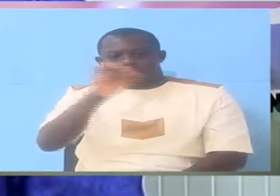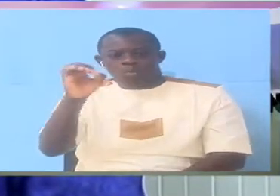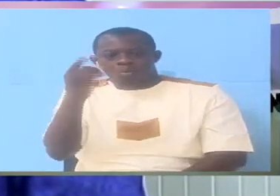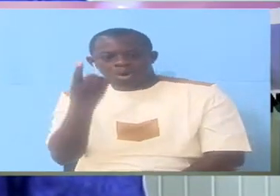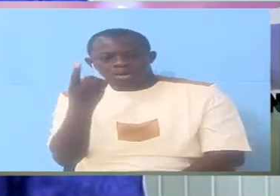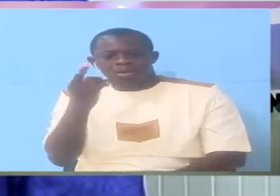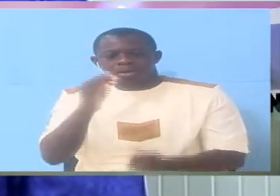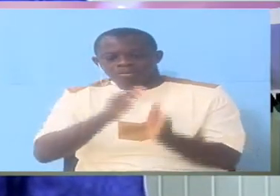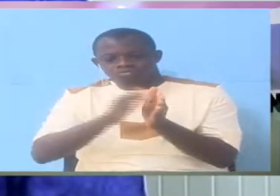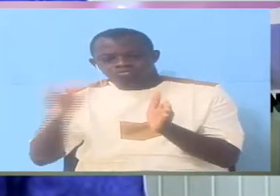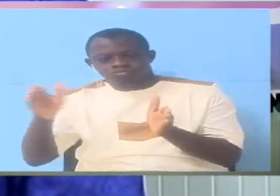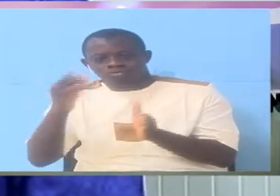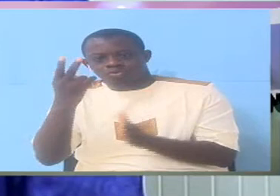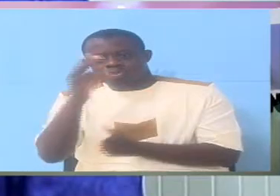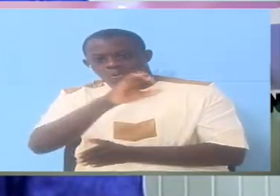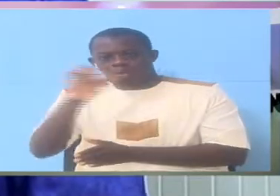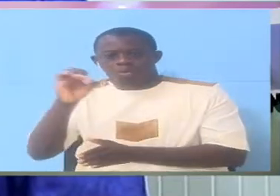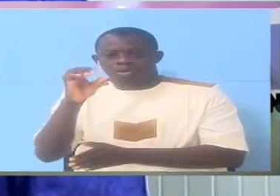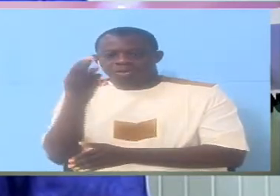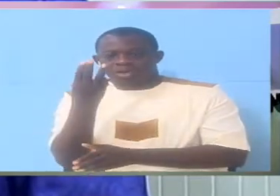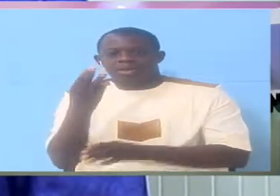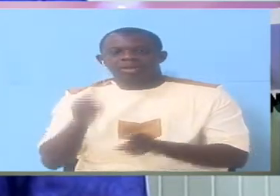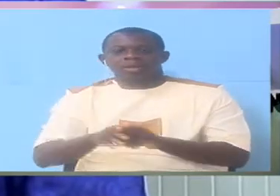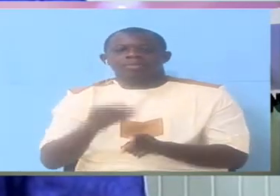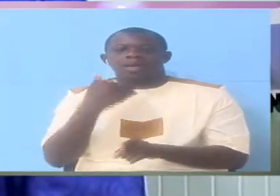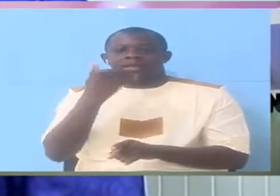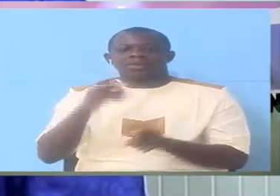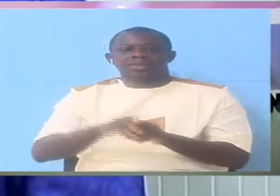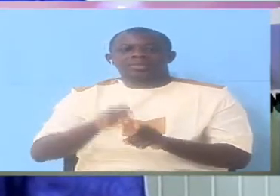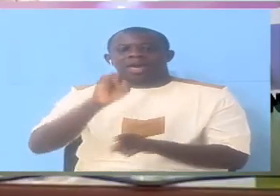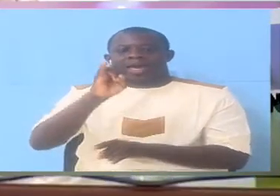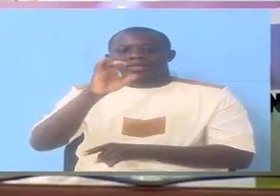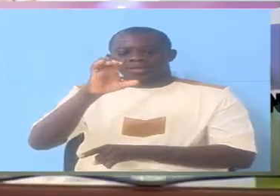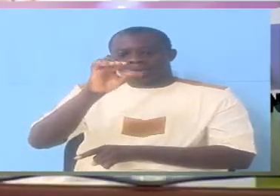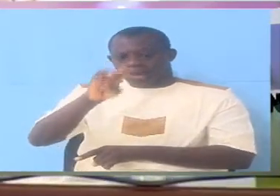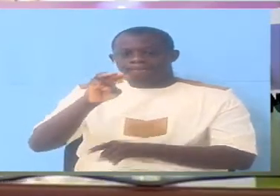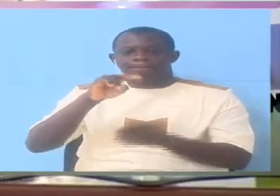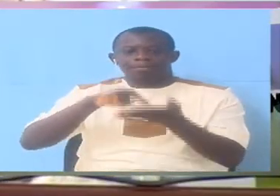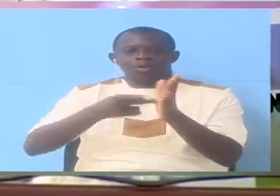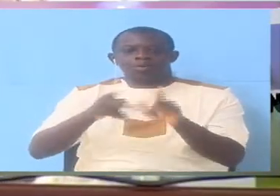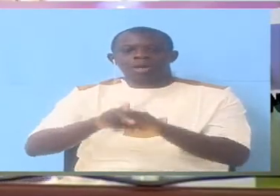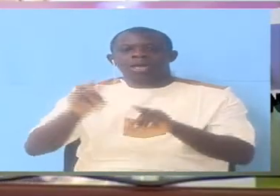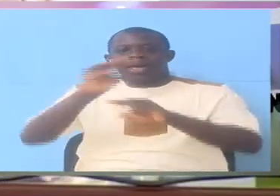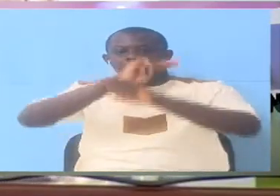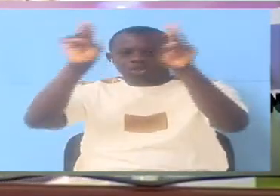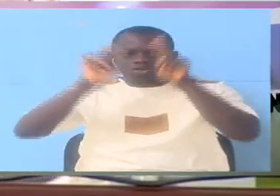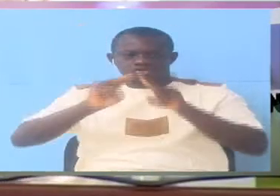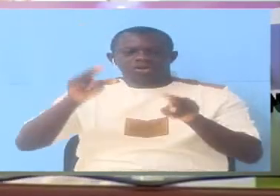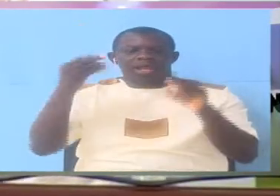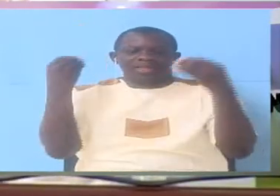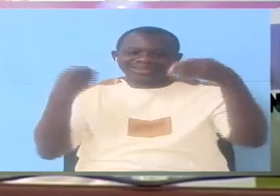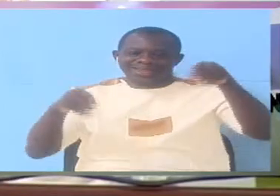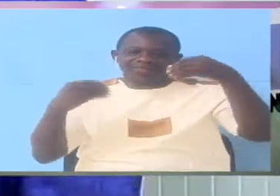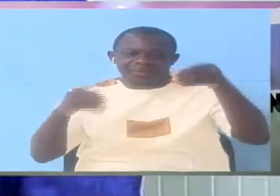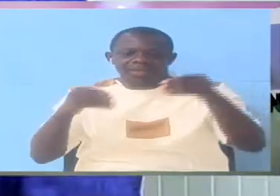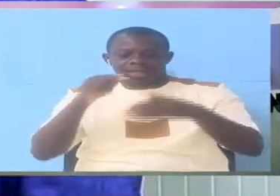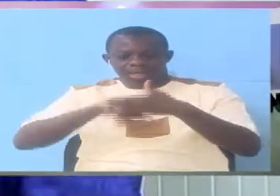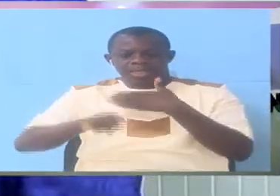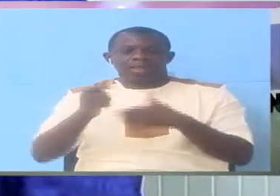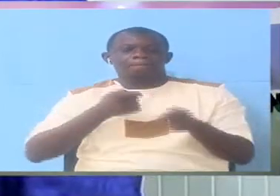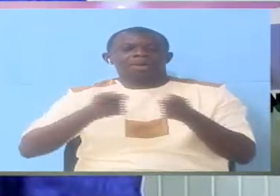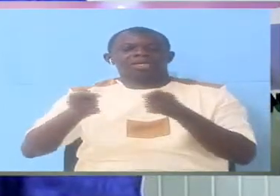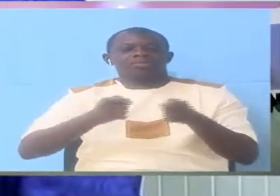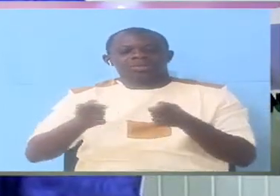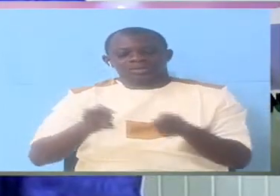2003. The ICM is International Certificate in Management. Yes. ICM wamu kaitilati mamu international certificate